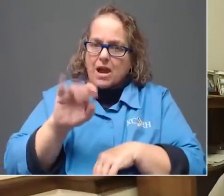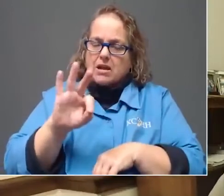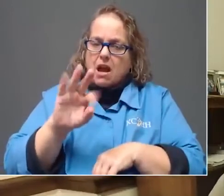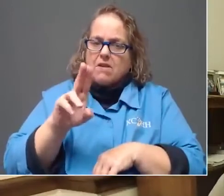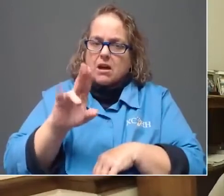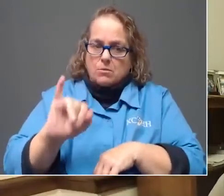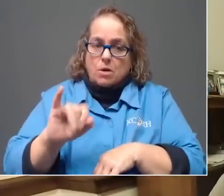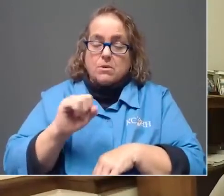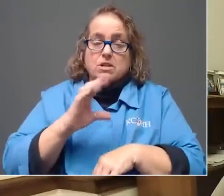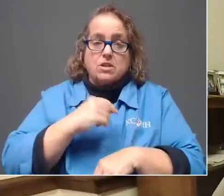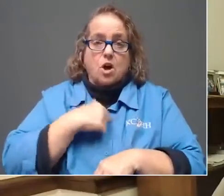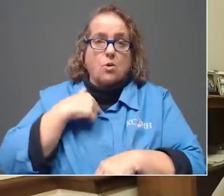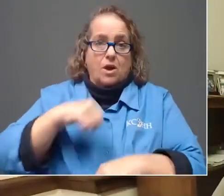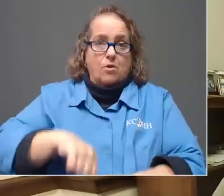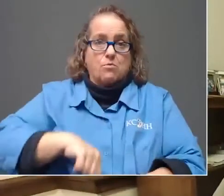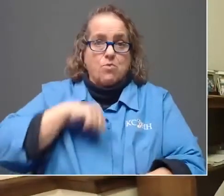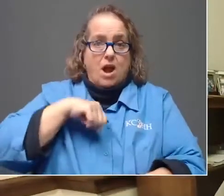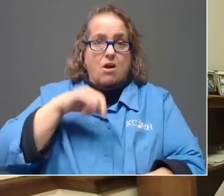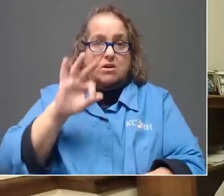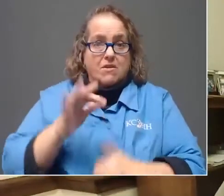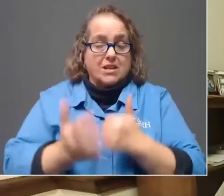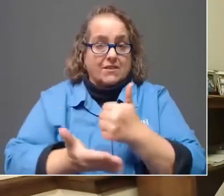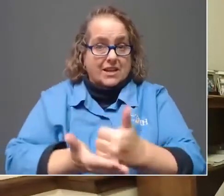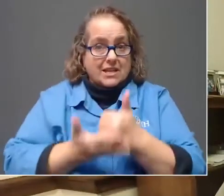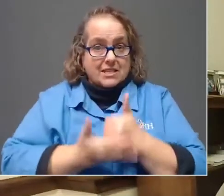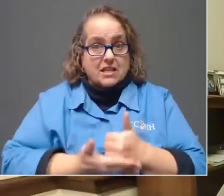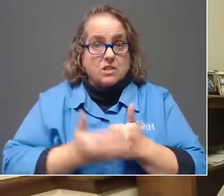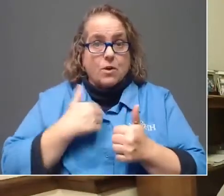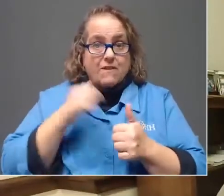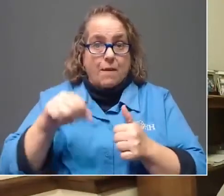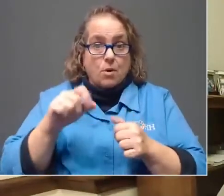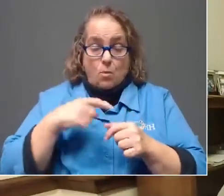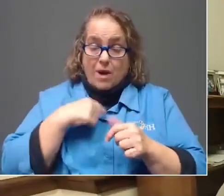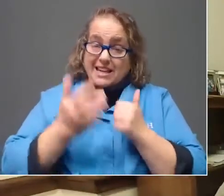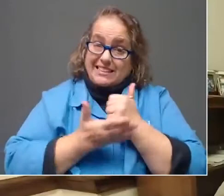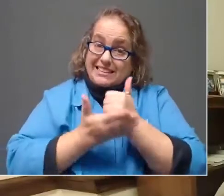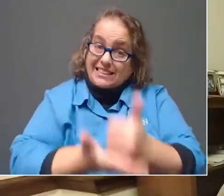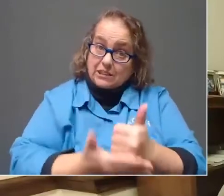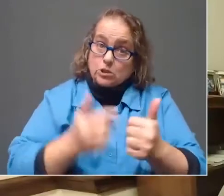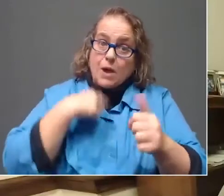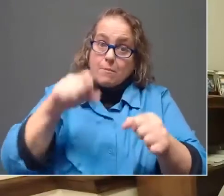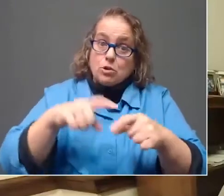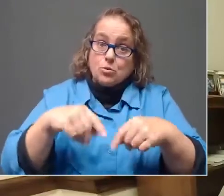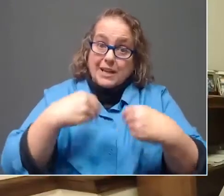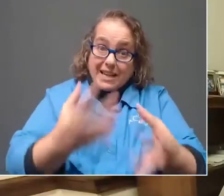of both the assistance that we've been able to give Kentuckians, as well as our ability